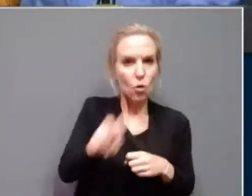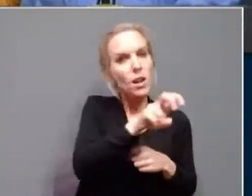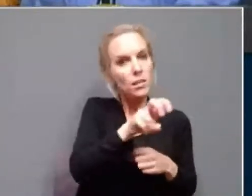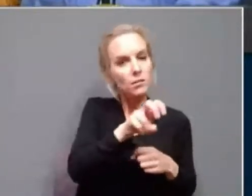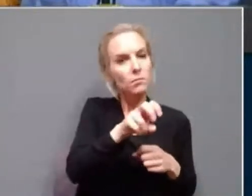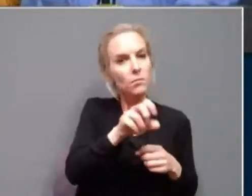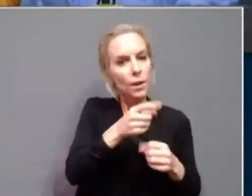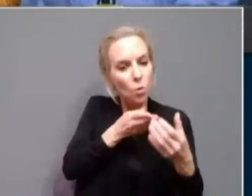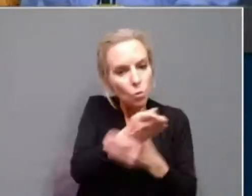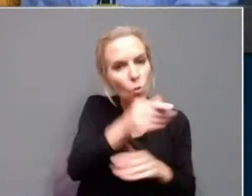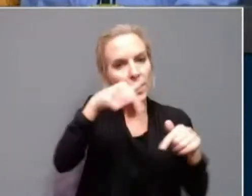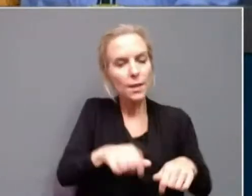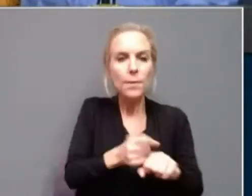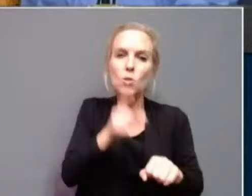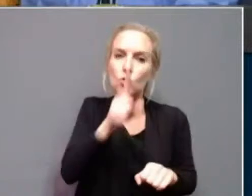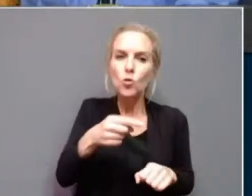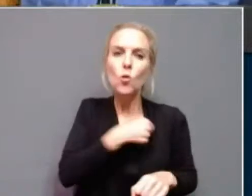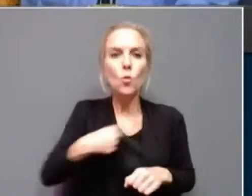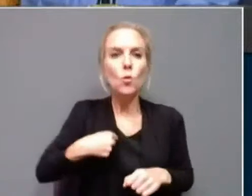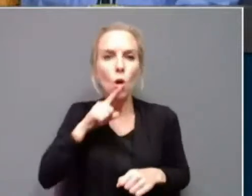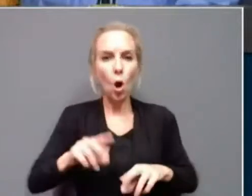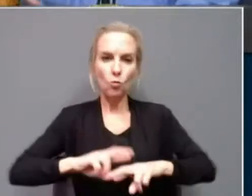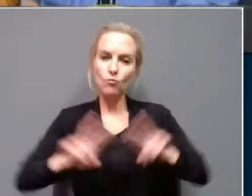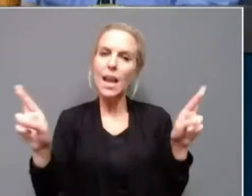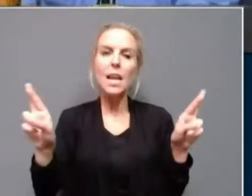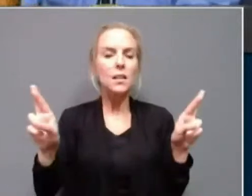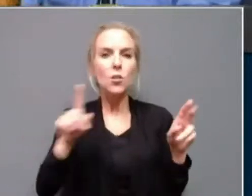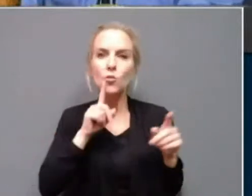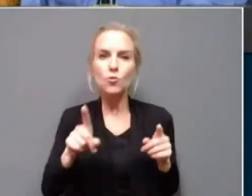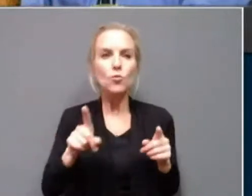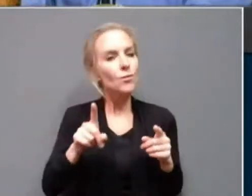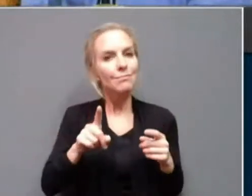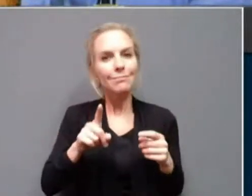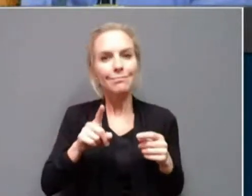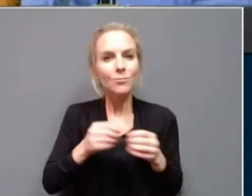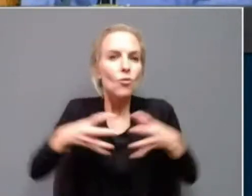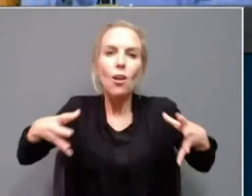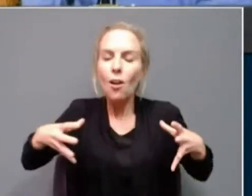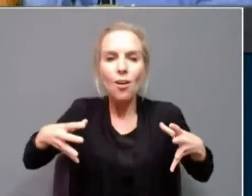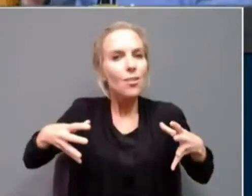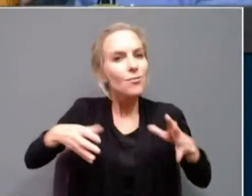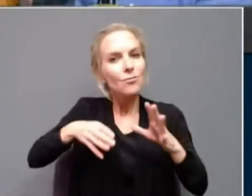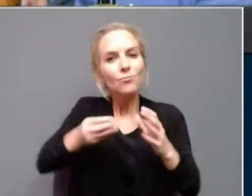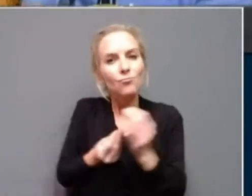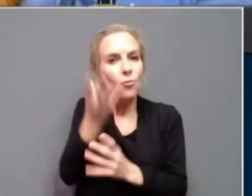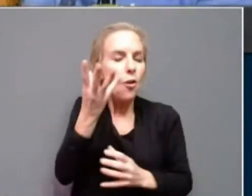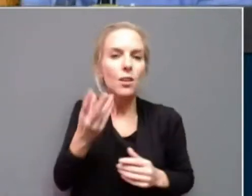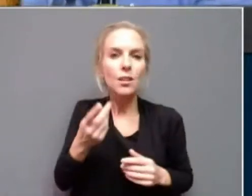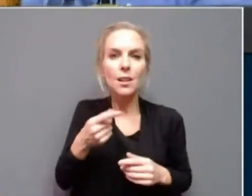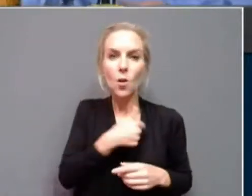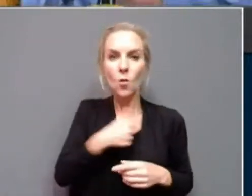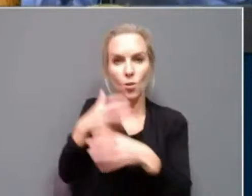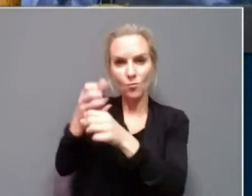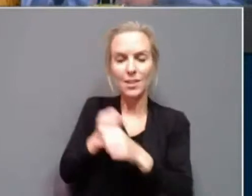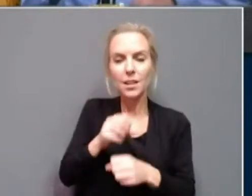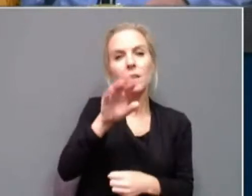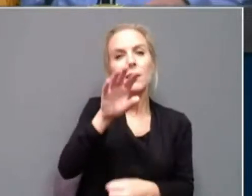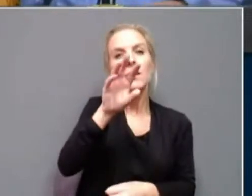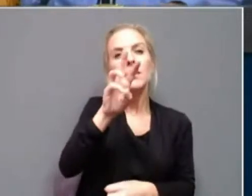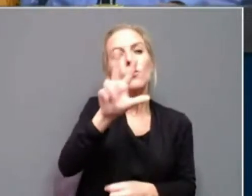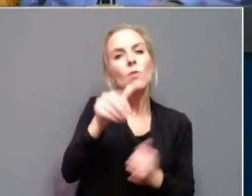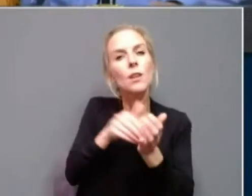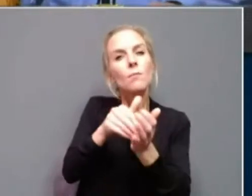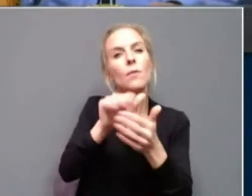make sure that we are ready to thrive. So in May, we announced that Kentucky received nearly $3.6 million in federal